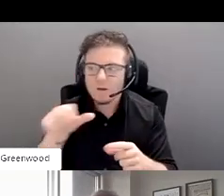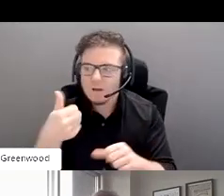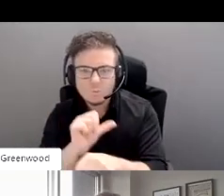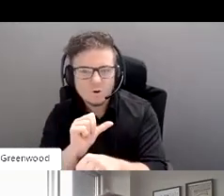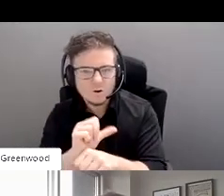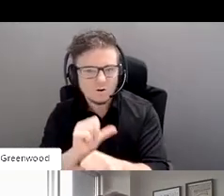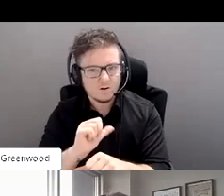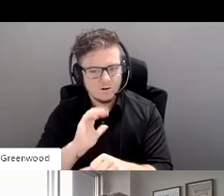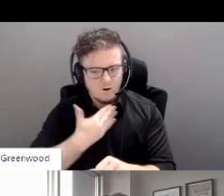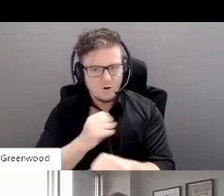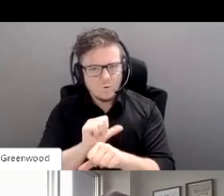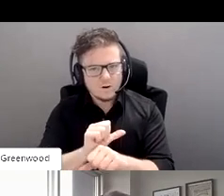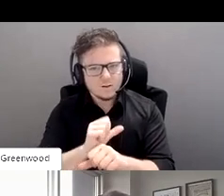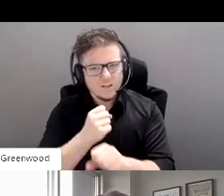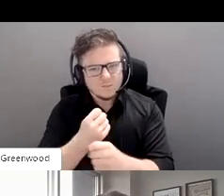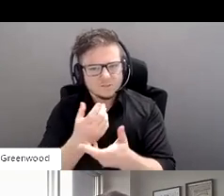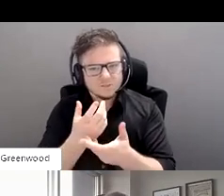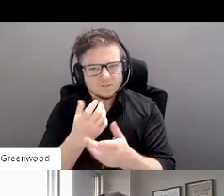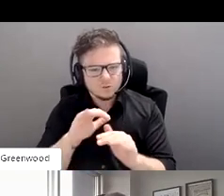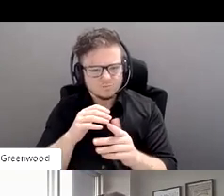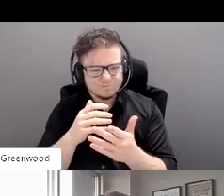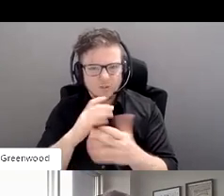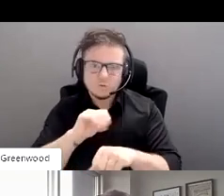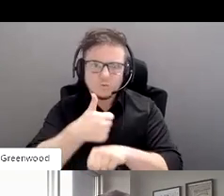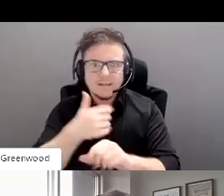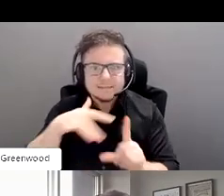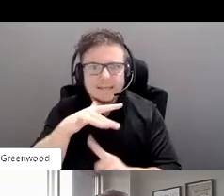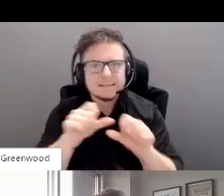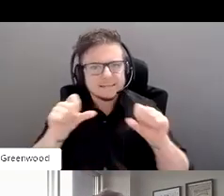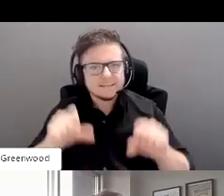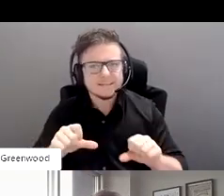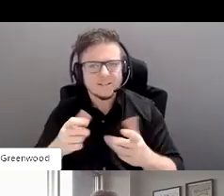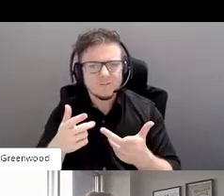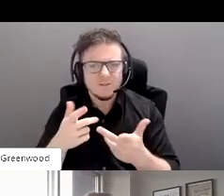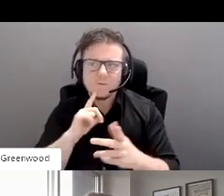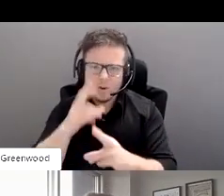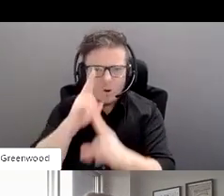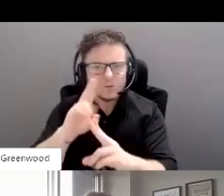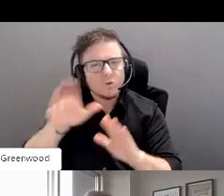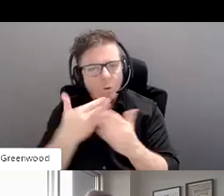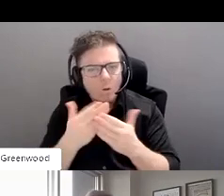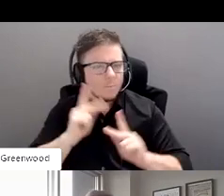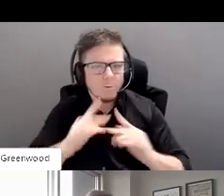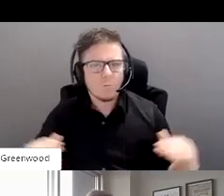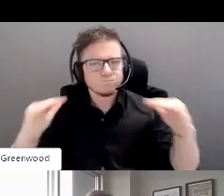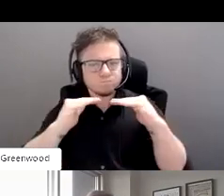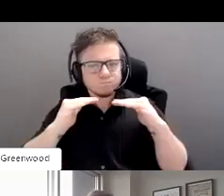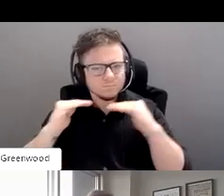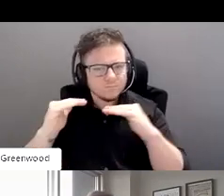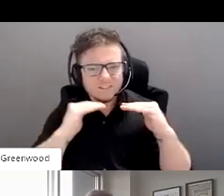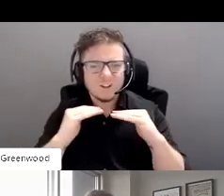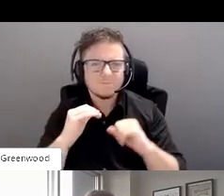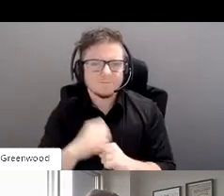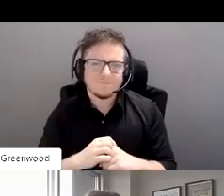helps to create societies and systems that reflect the universal truth that all persons are equal and none is other. Or as our tagline